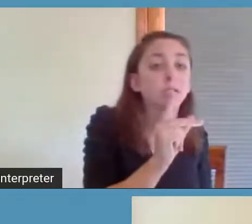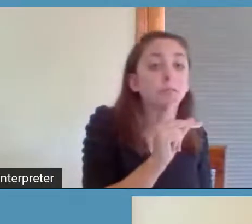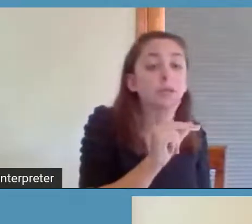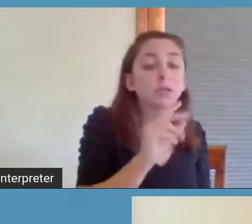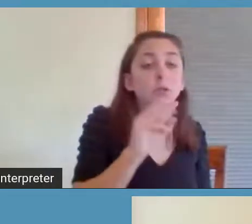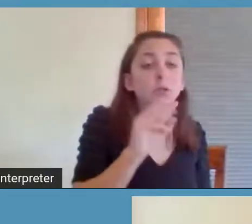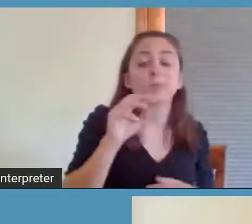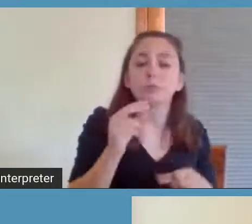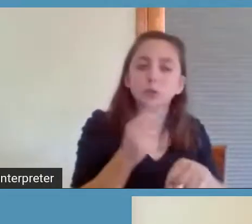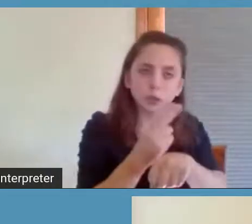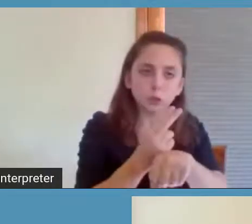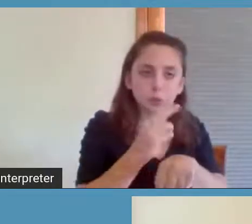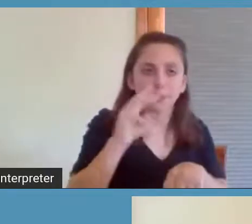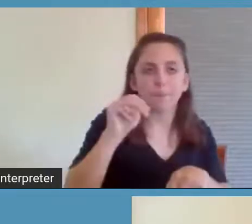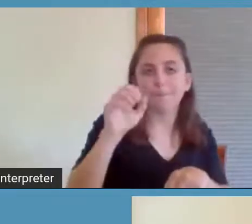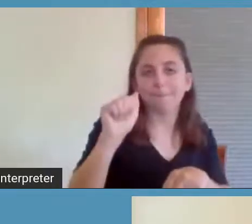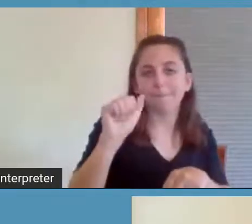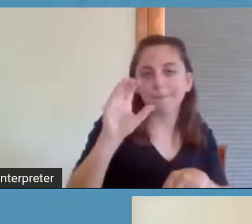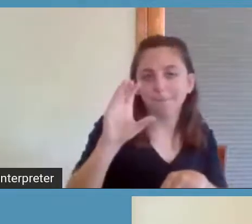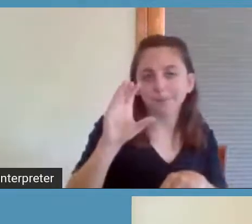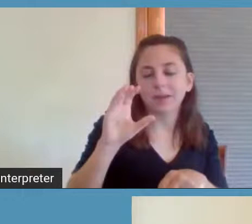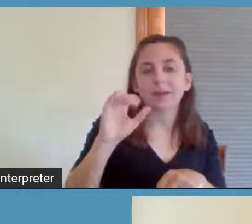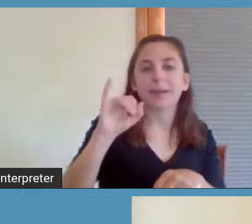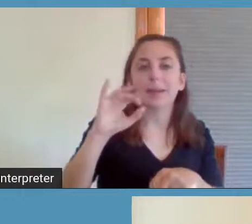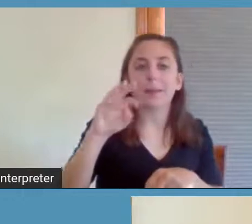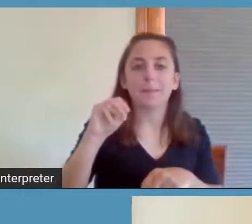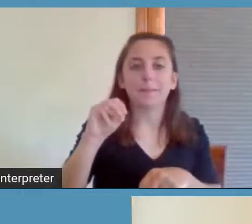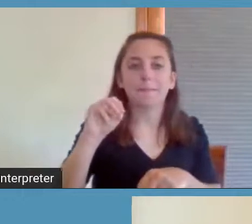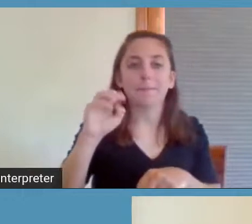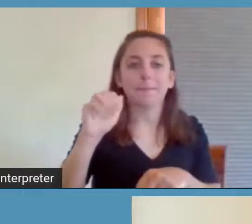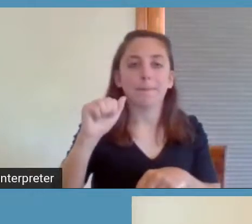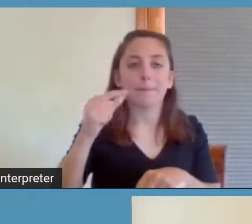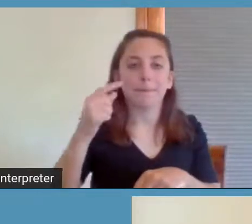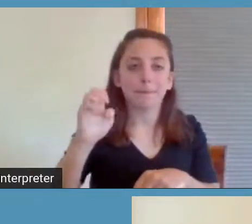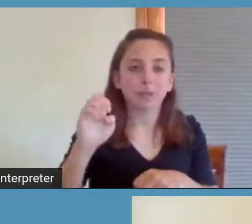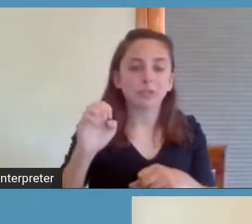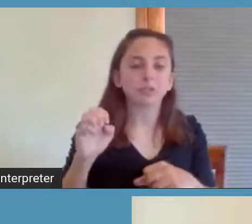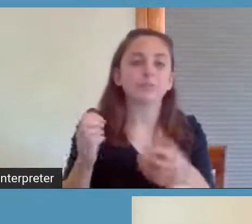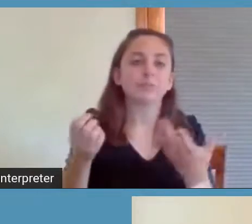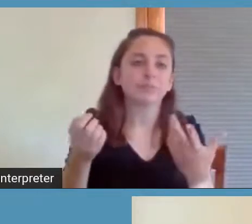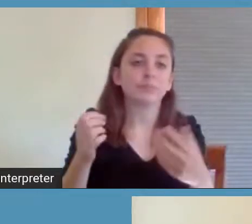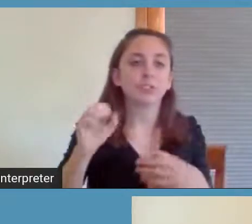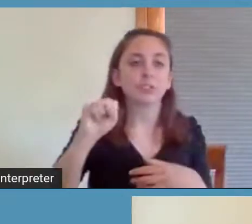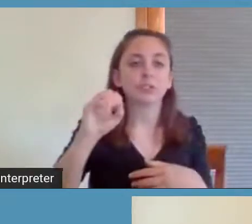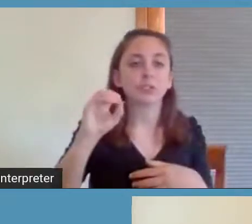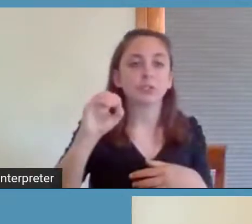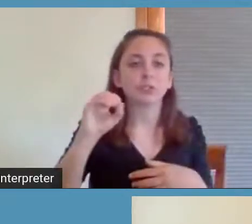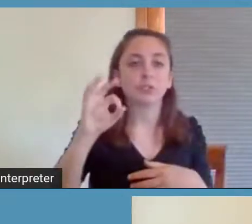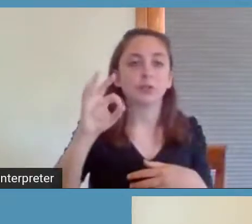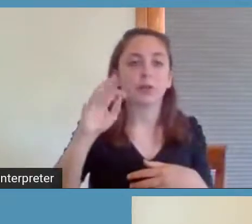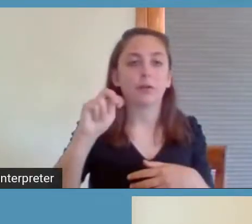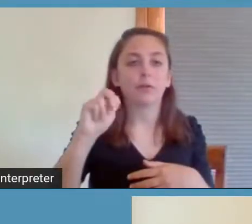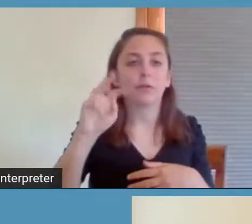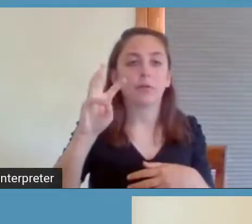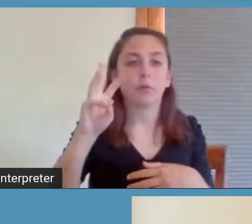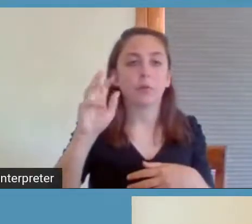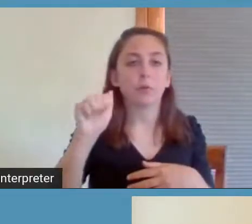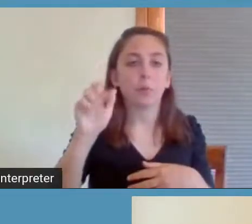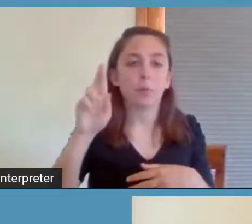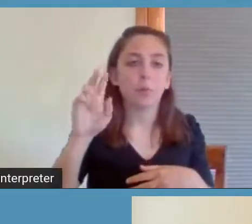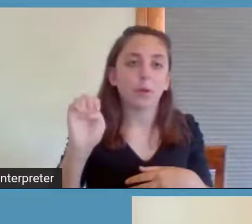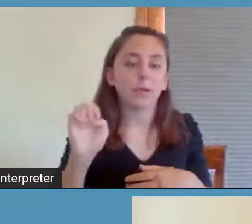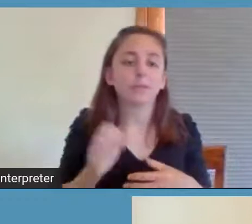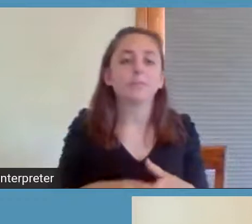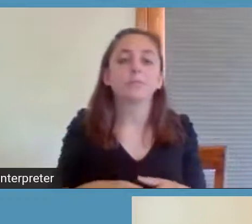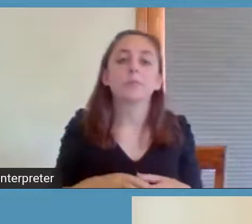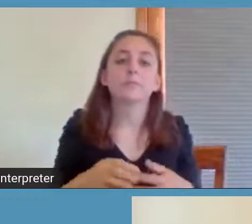my image capture software. So I have a newer computer, so there is a image capture option